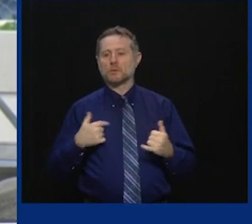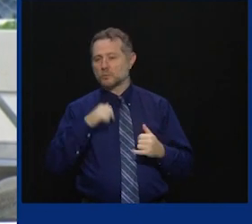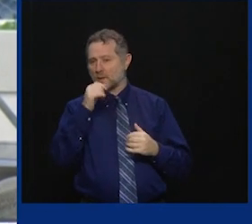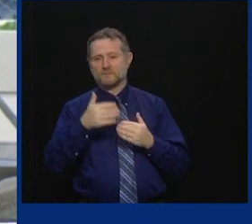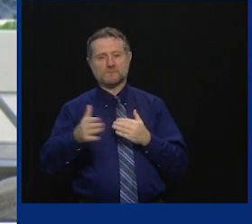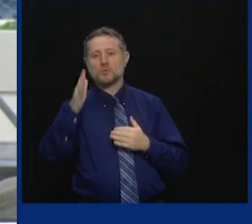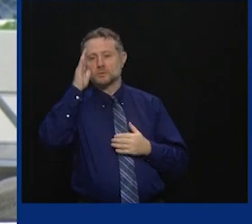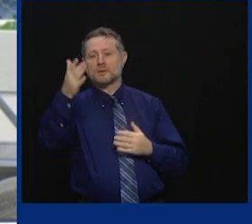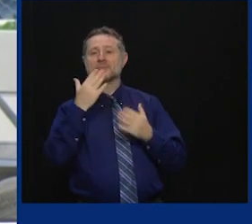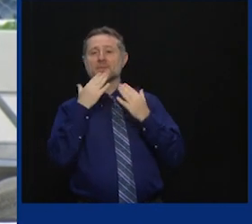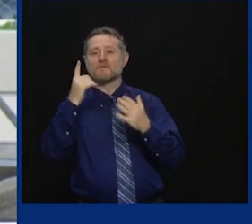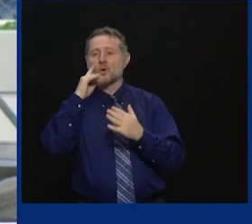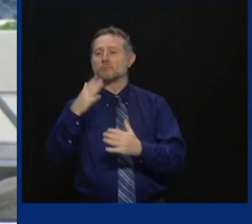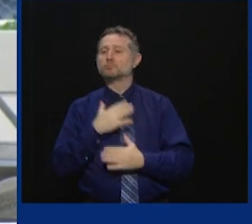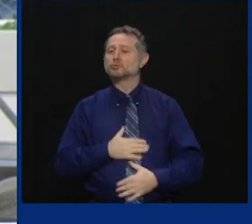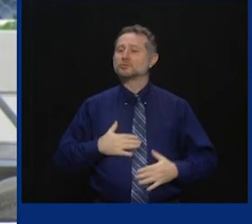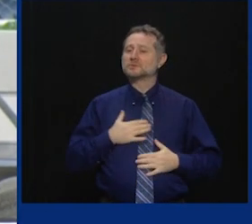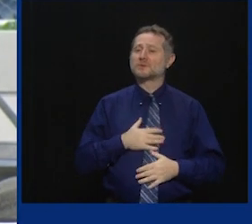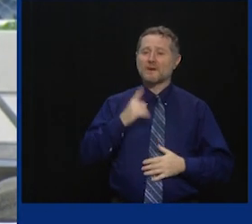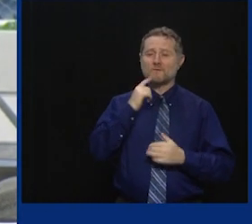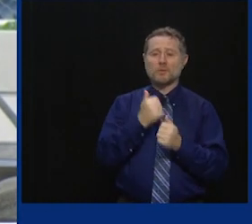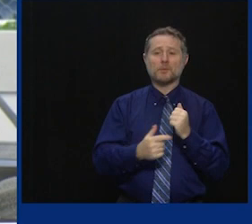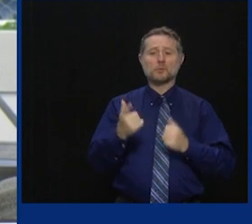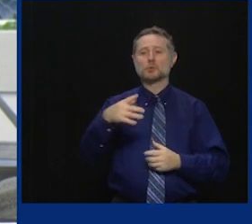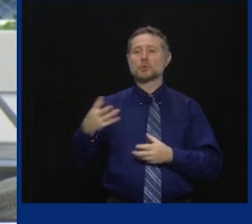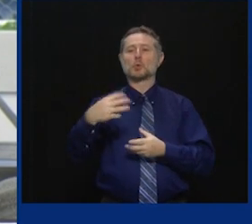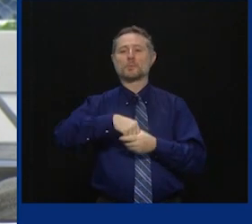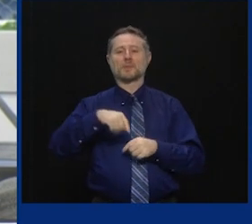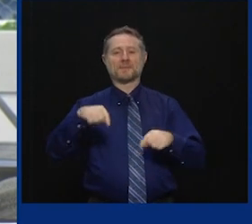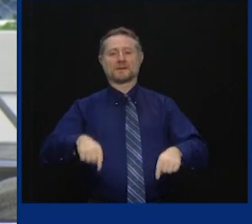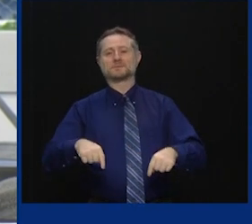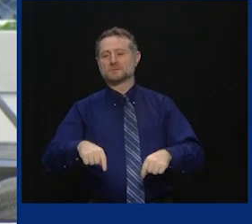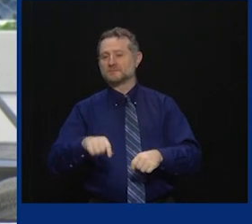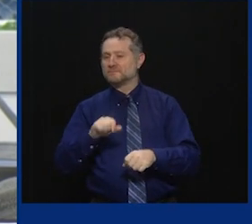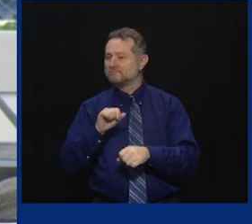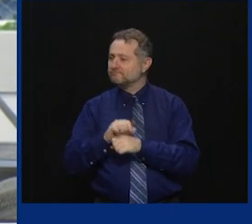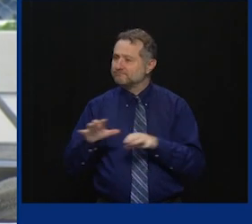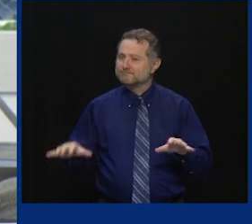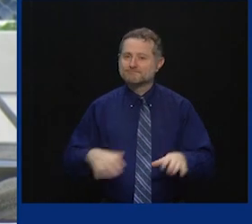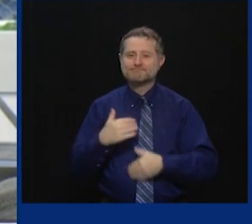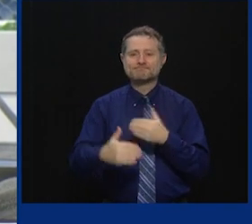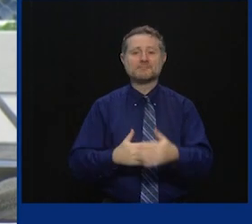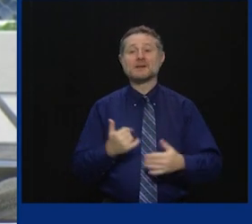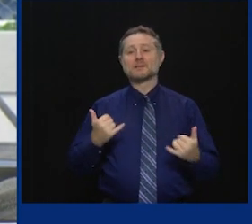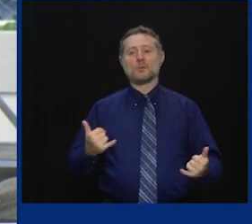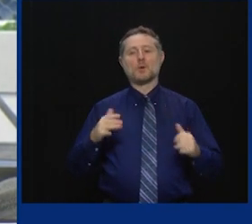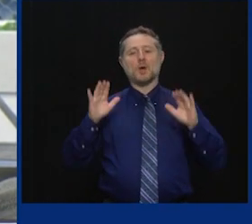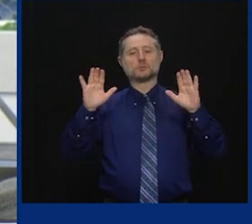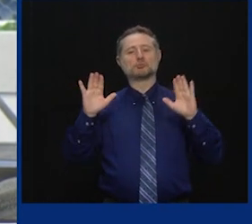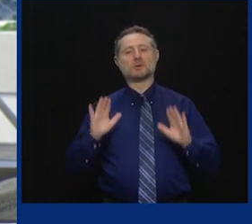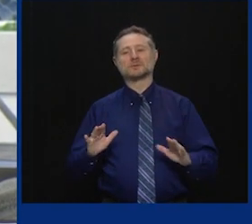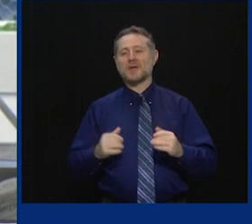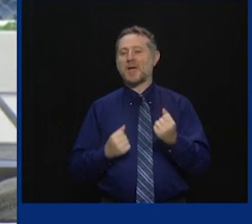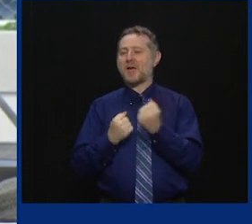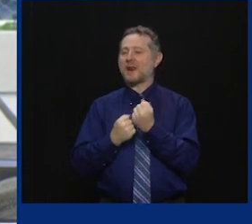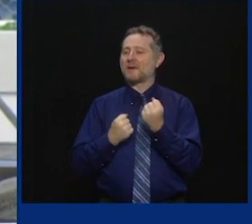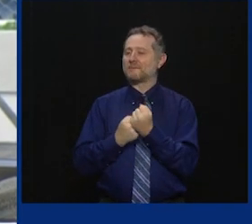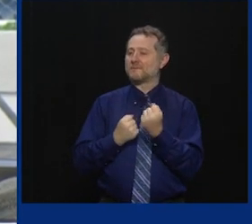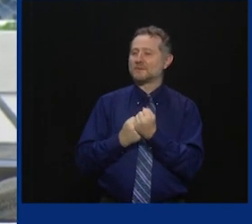very much, and I appreciate everyone who's part of this effort, and with that, a great, great, great ally of ours,